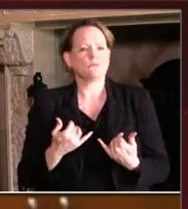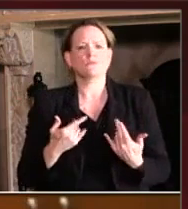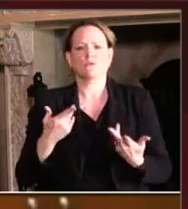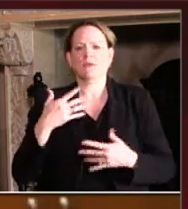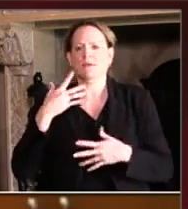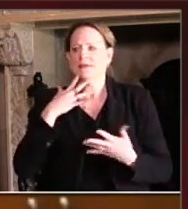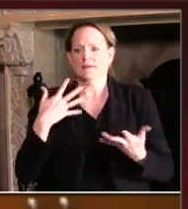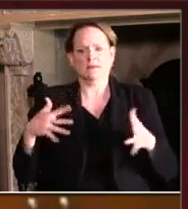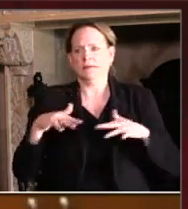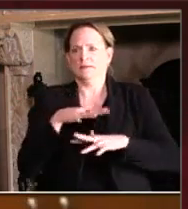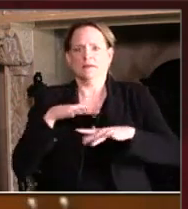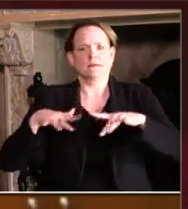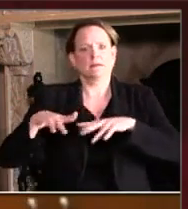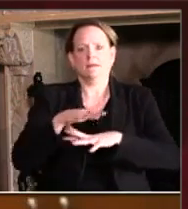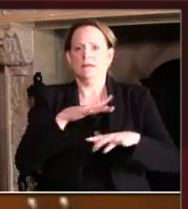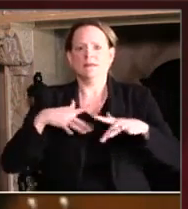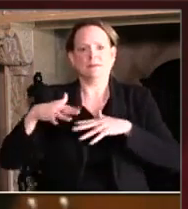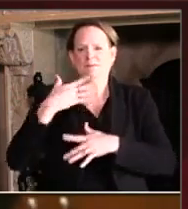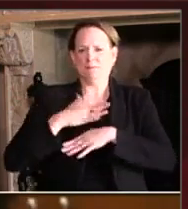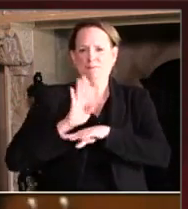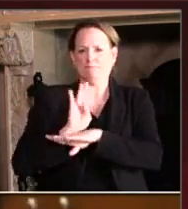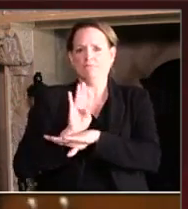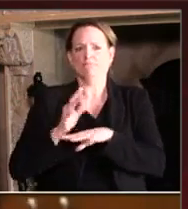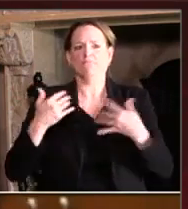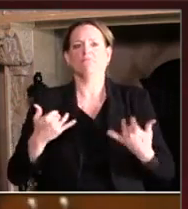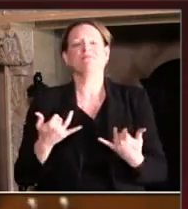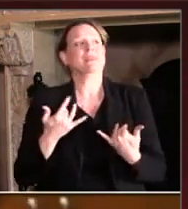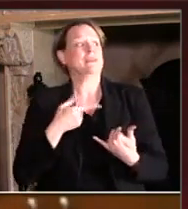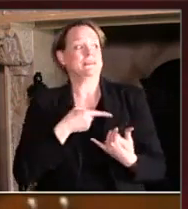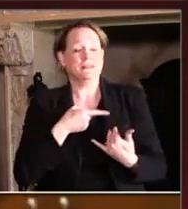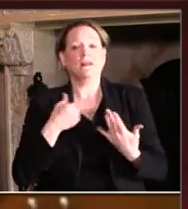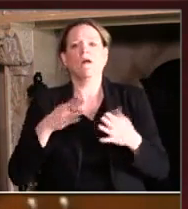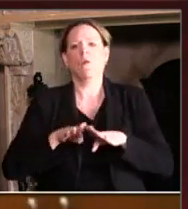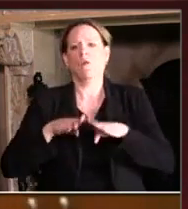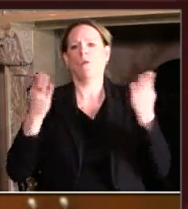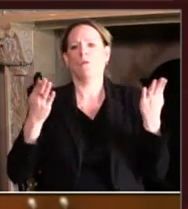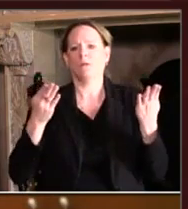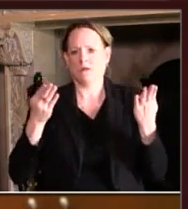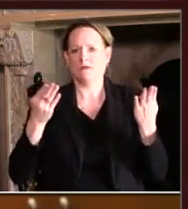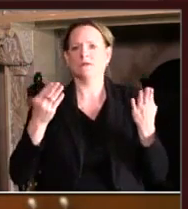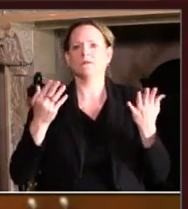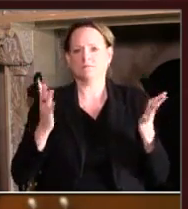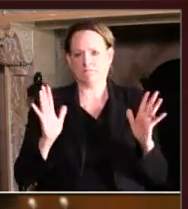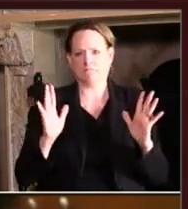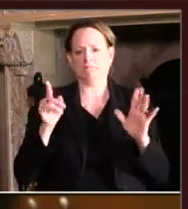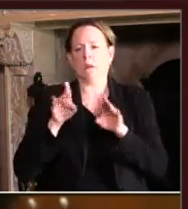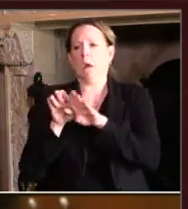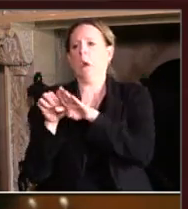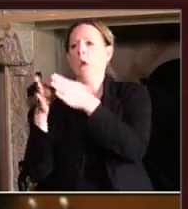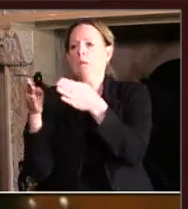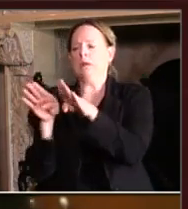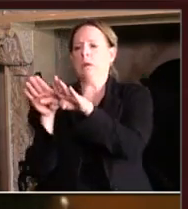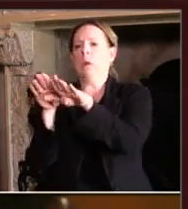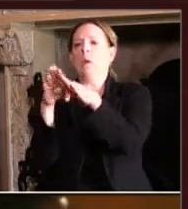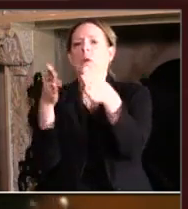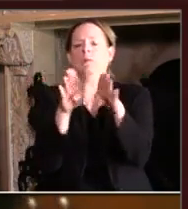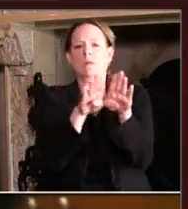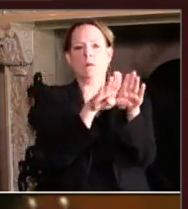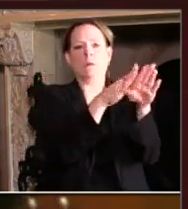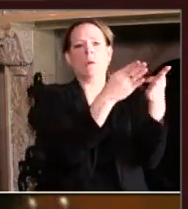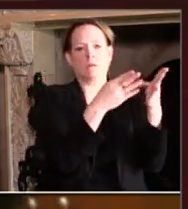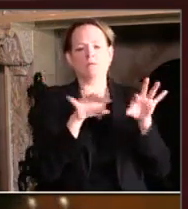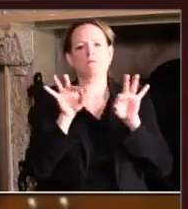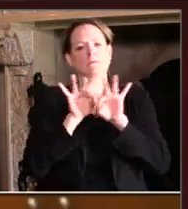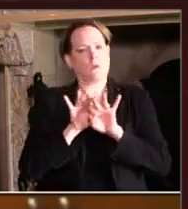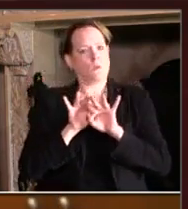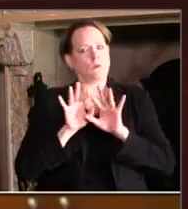businesses in the safest way possible. As a doctor, my mission is to protect my patients in all that I